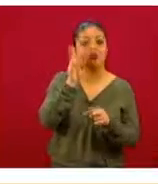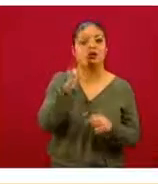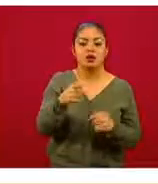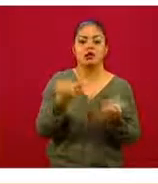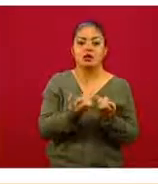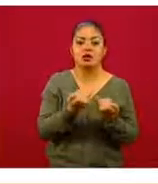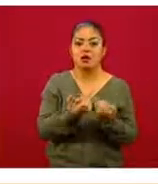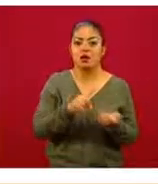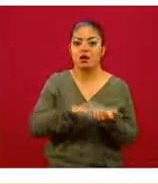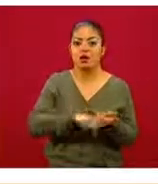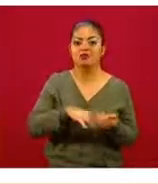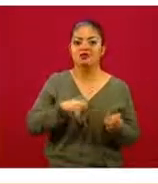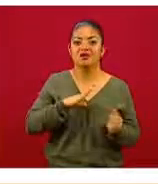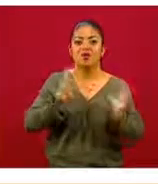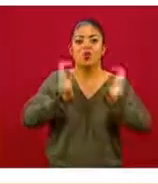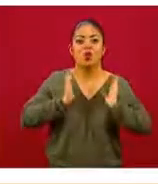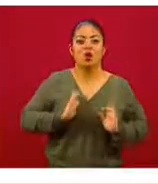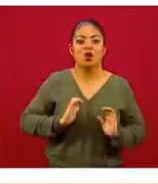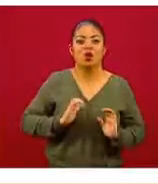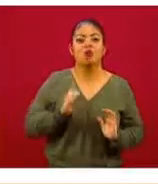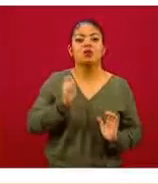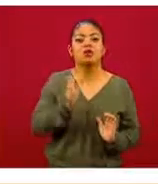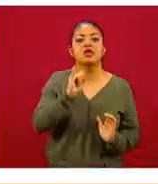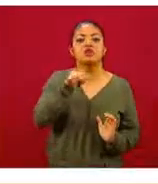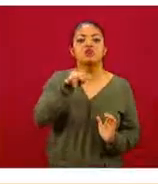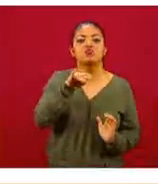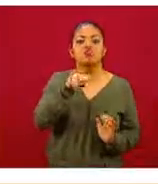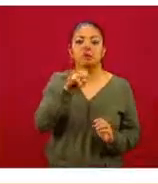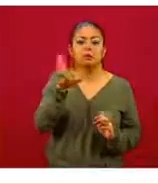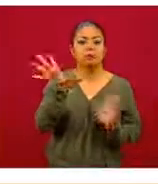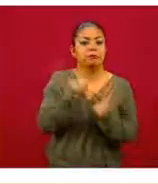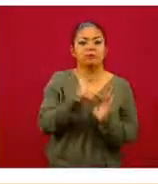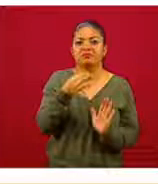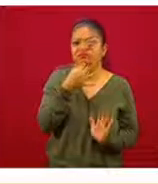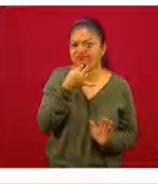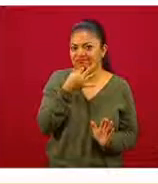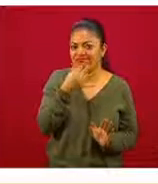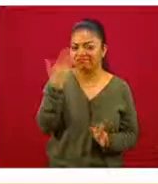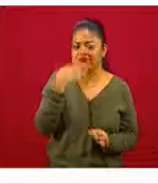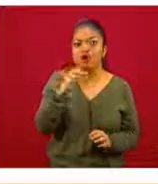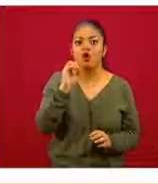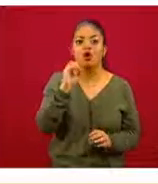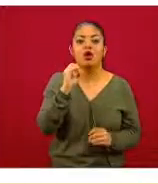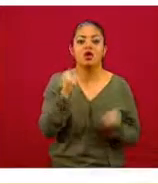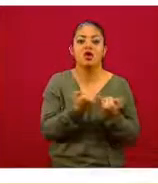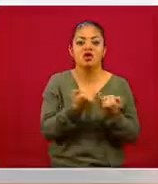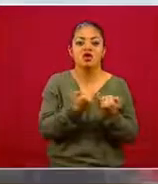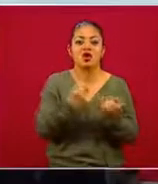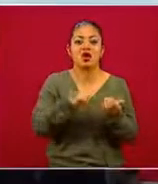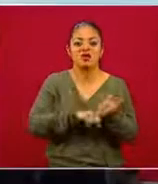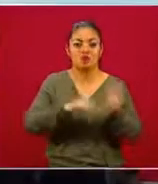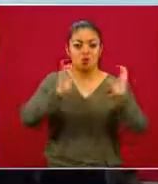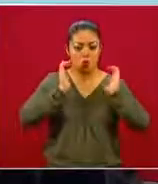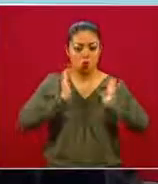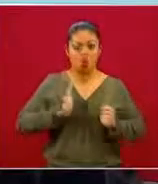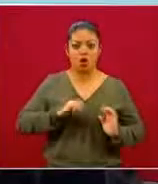children with Down syndrome, for example, have other immunological factors